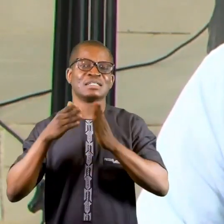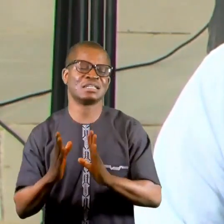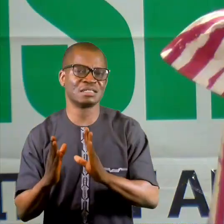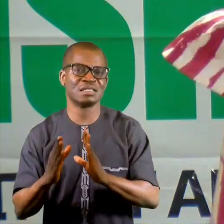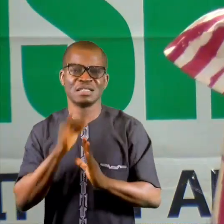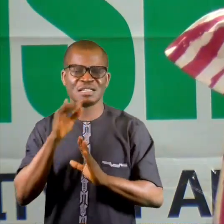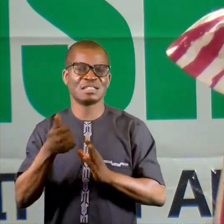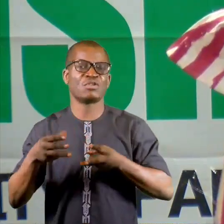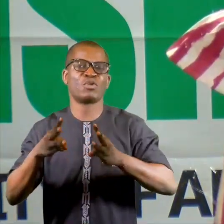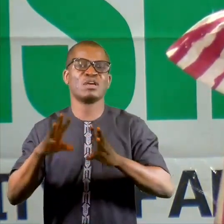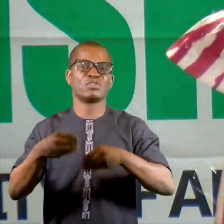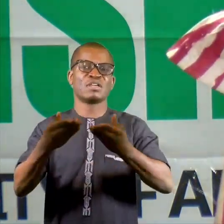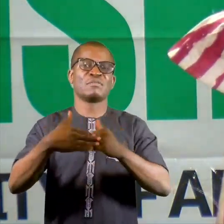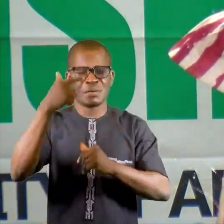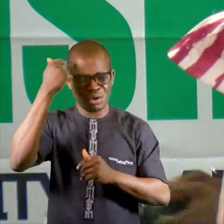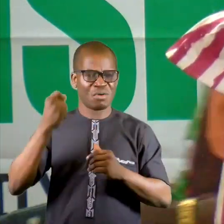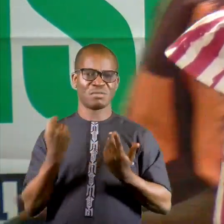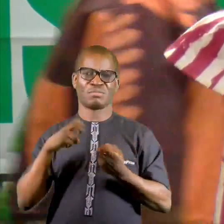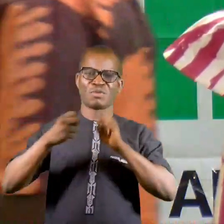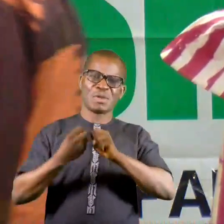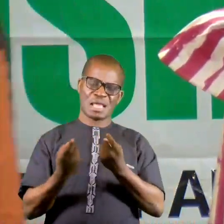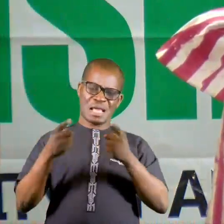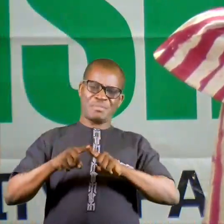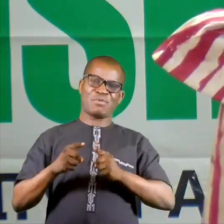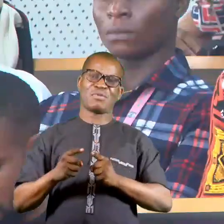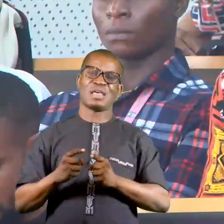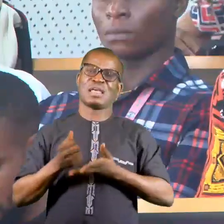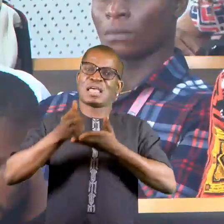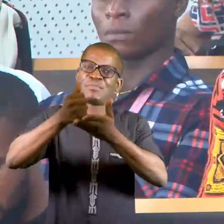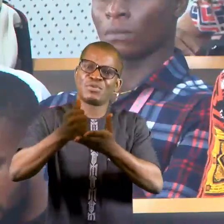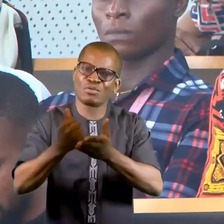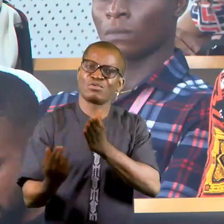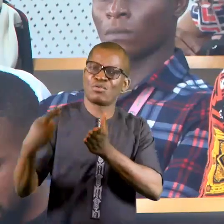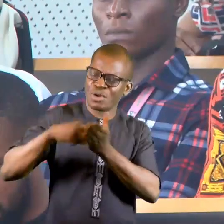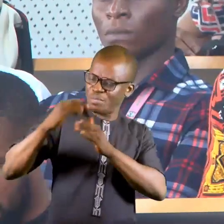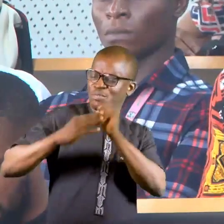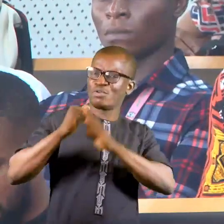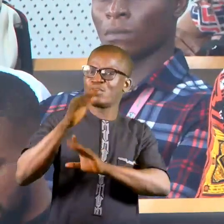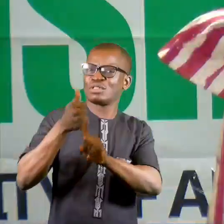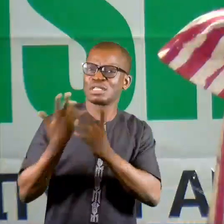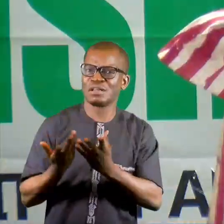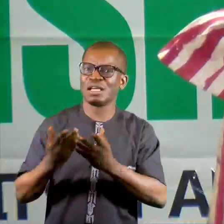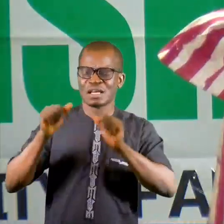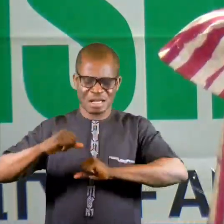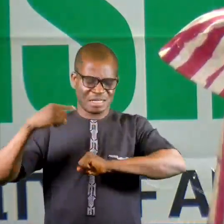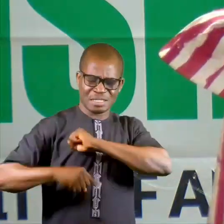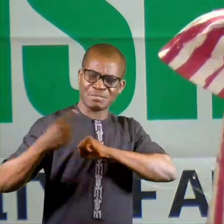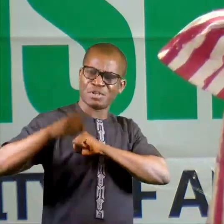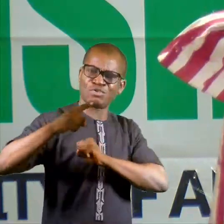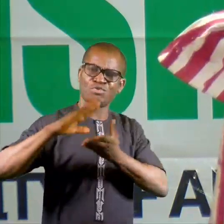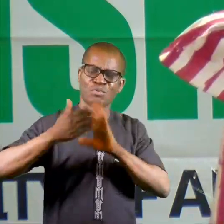your life because crisis offers the opportunity to be reborn. Difficult times can discipline us to be